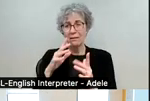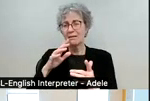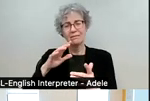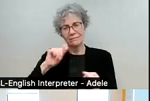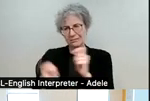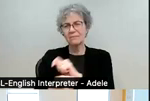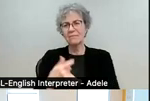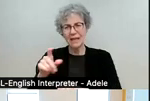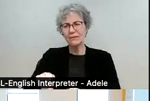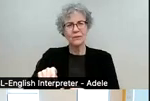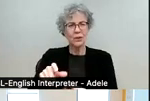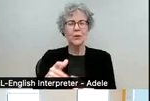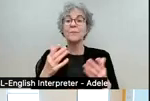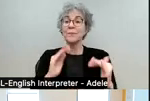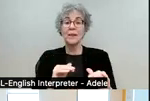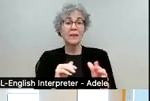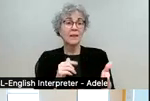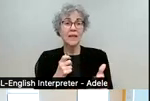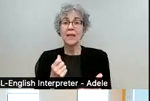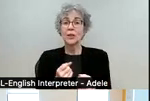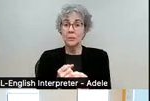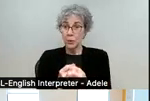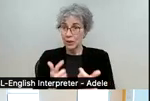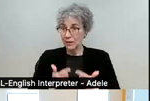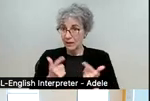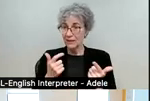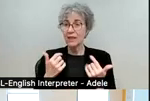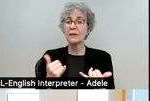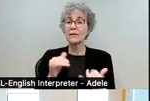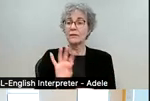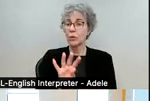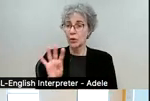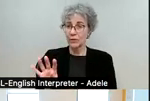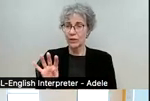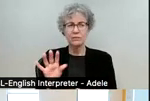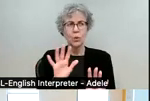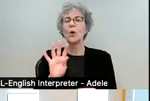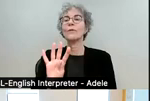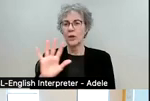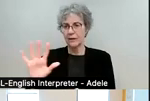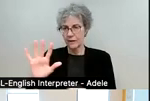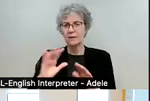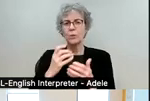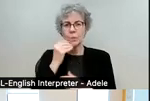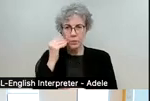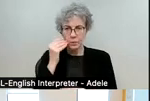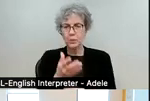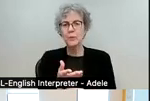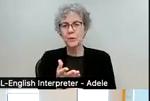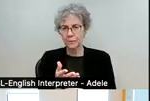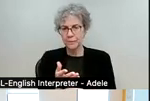please. Our supported living, currently we have 45 homes,